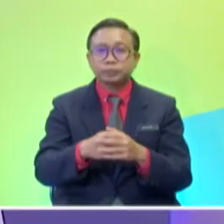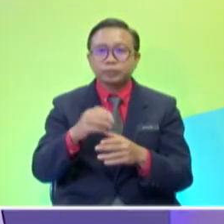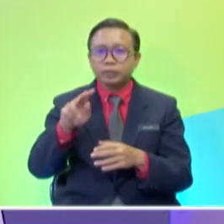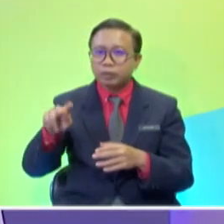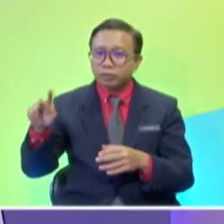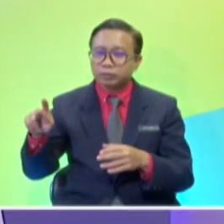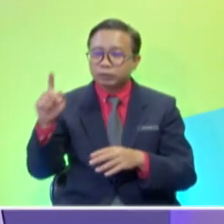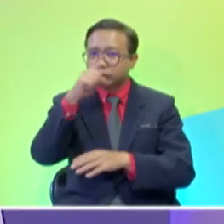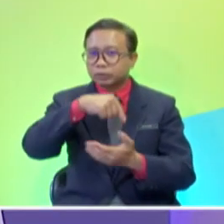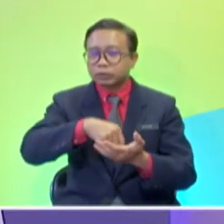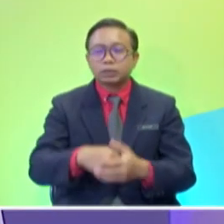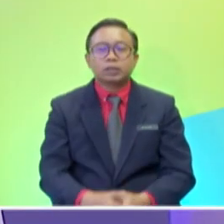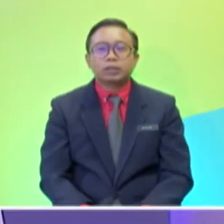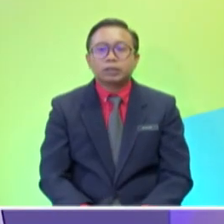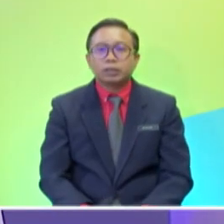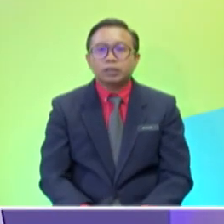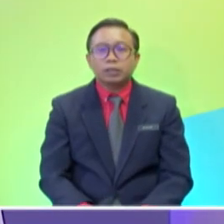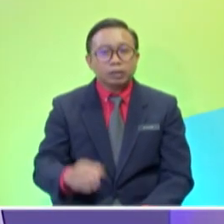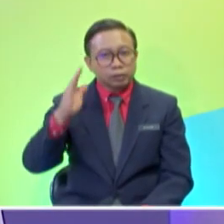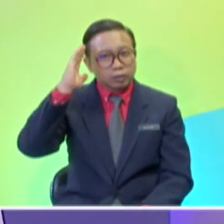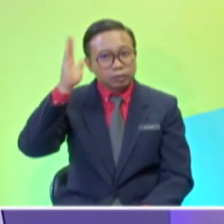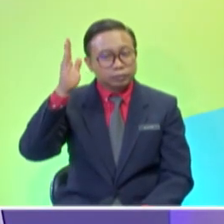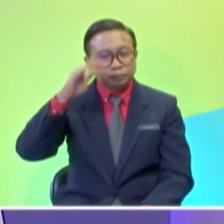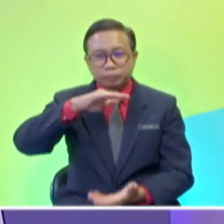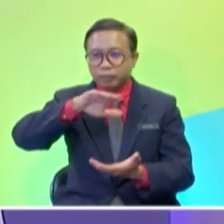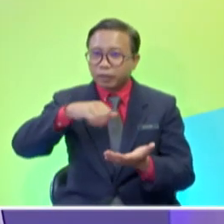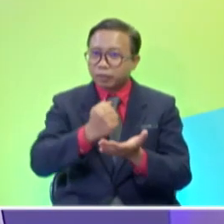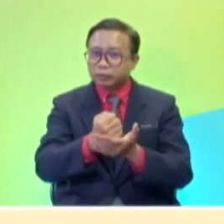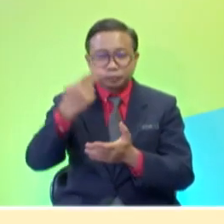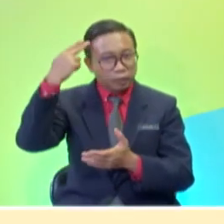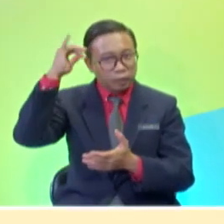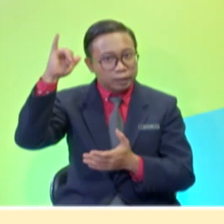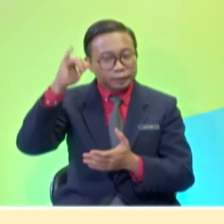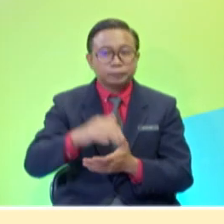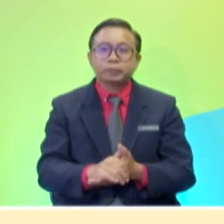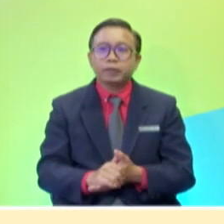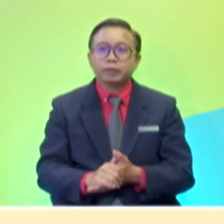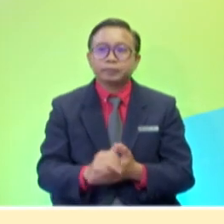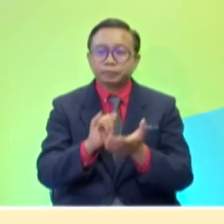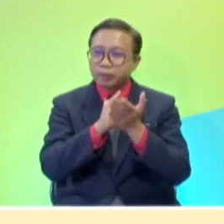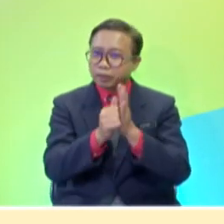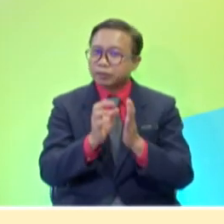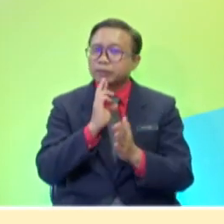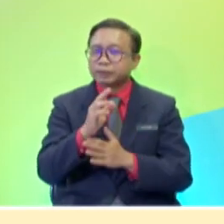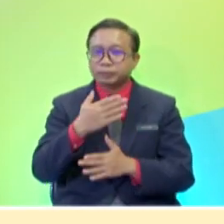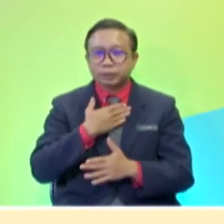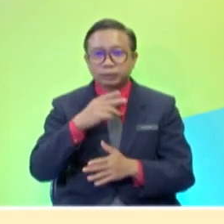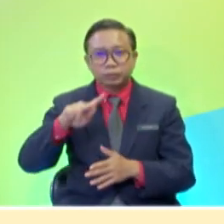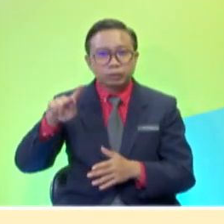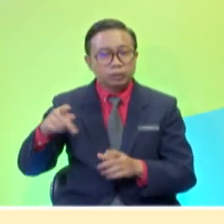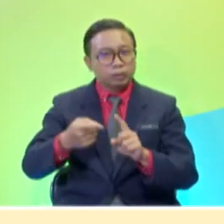of course. Definitely will. Hello, everybody. Hi, guys. These are my pupils